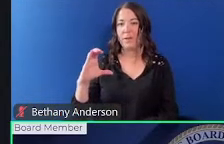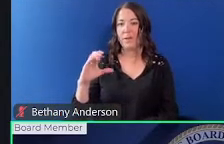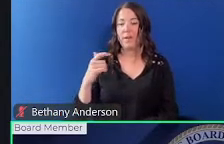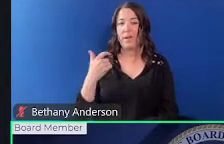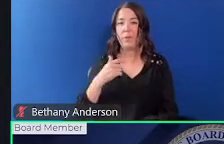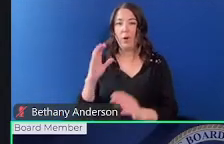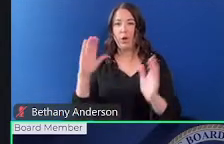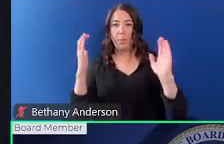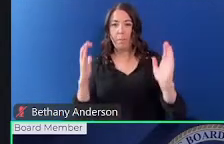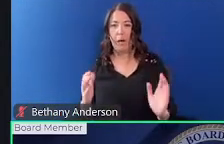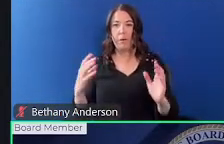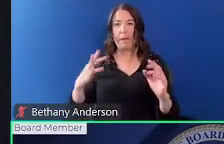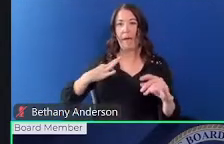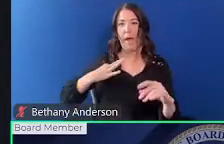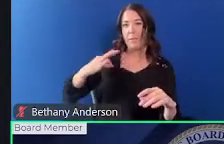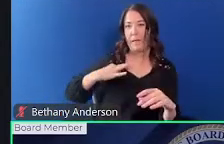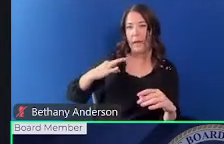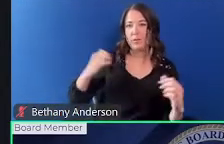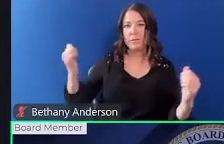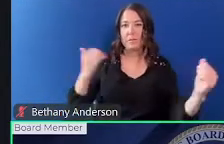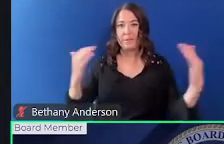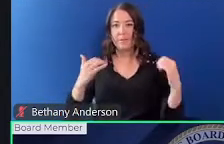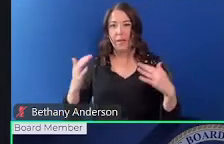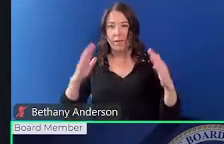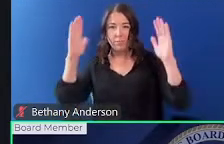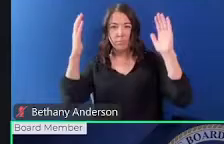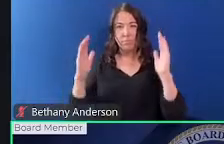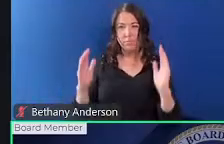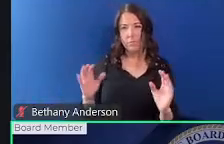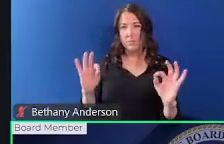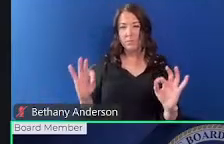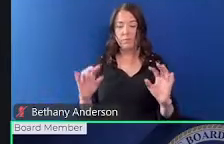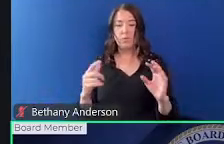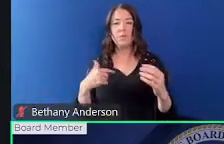applications coming in, making sure we've got a broad view of.